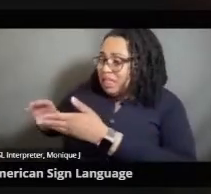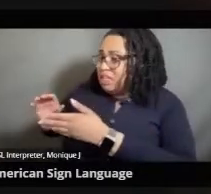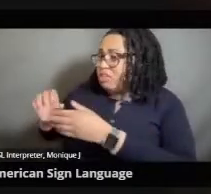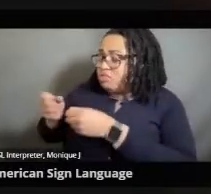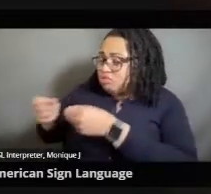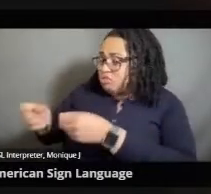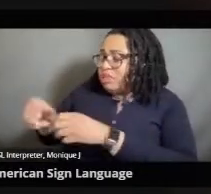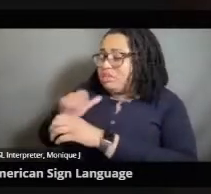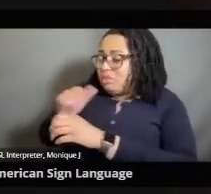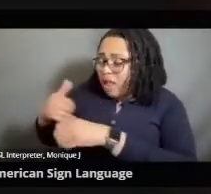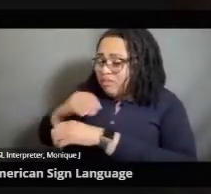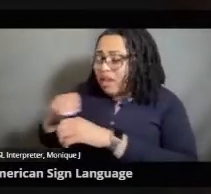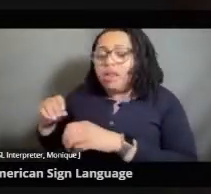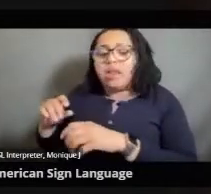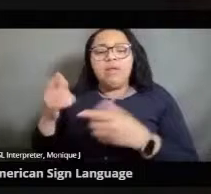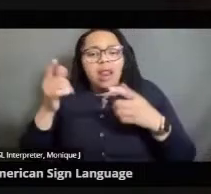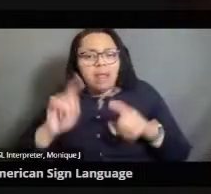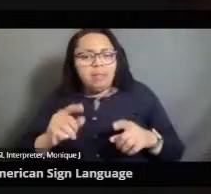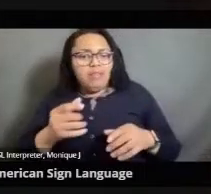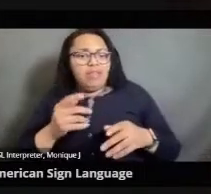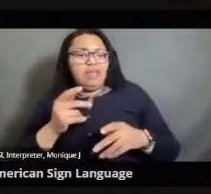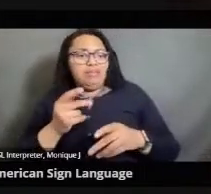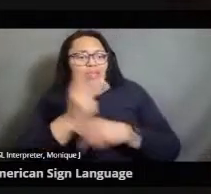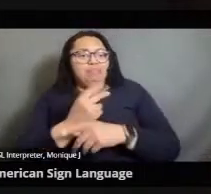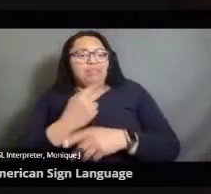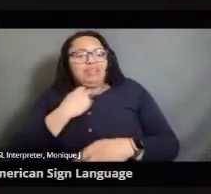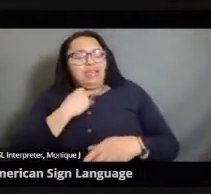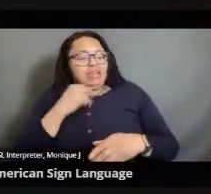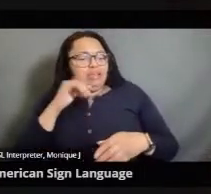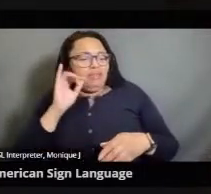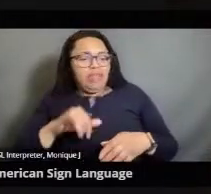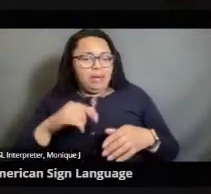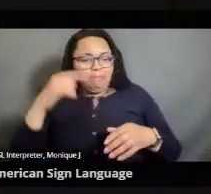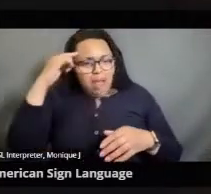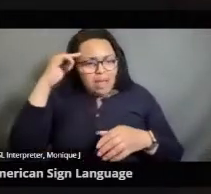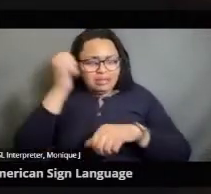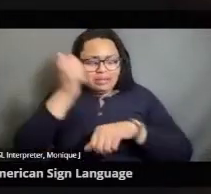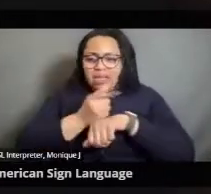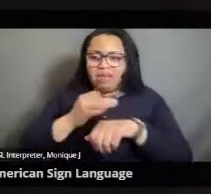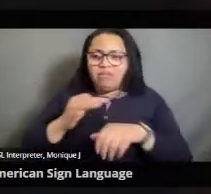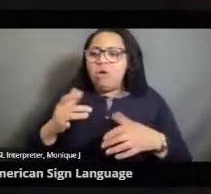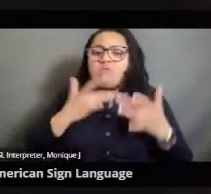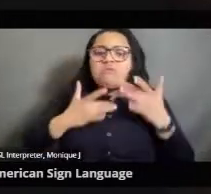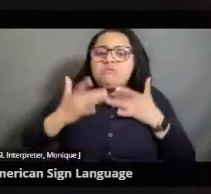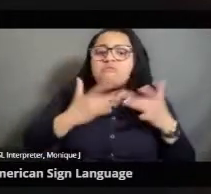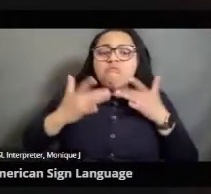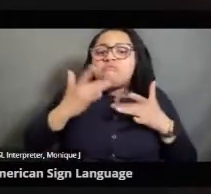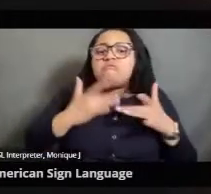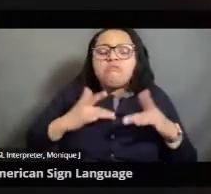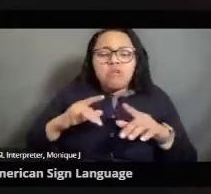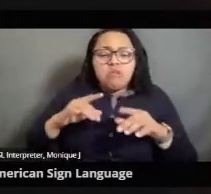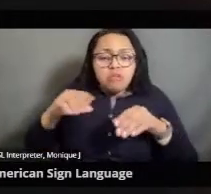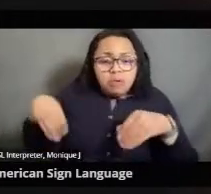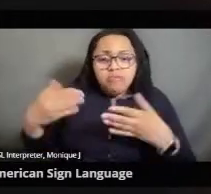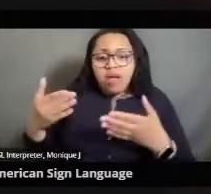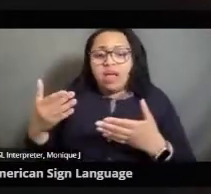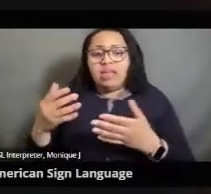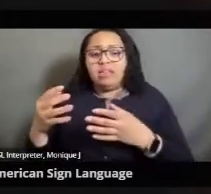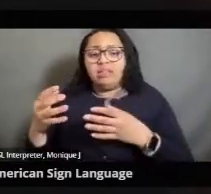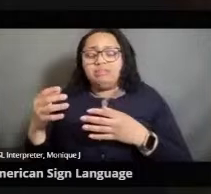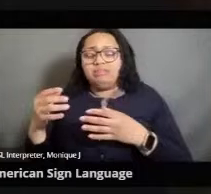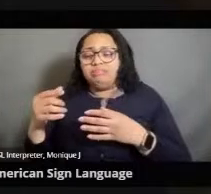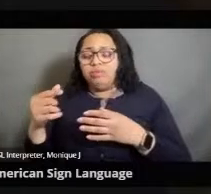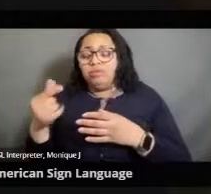us into scarcity mine. They make the guns and fund the wars, but we arm ourselves and lock